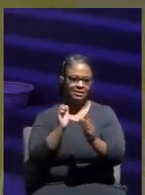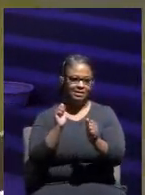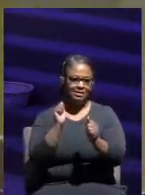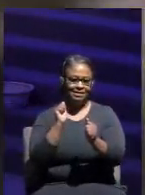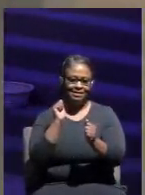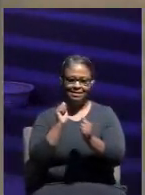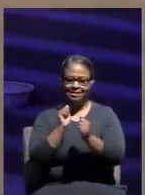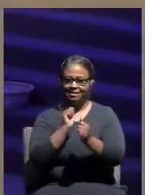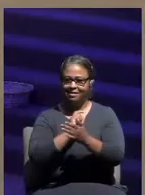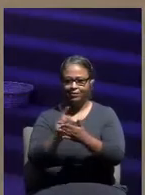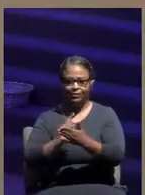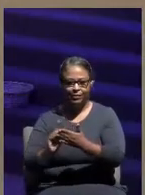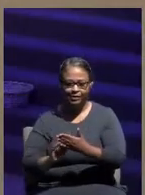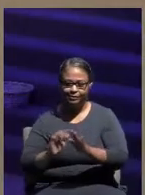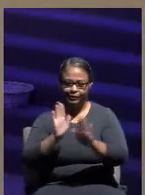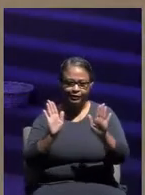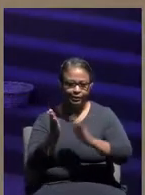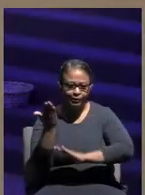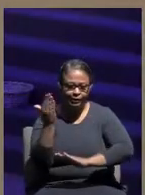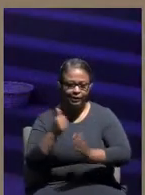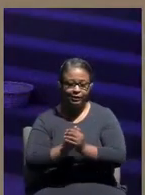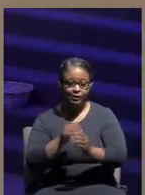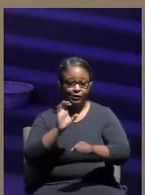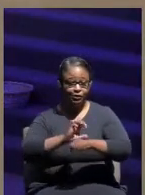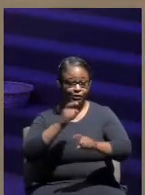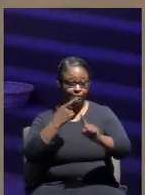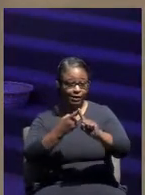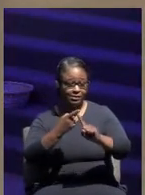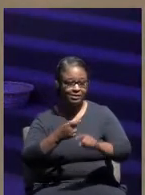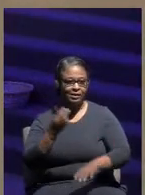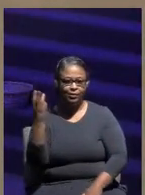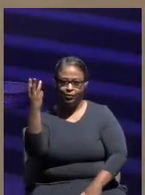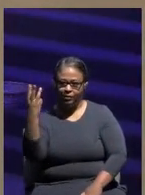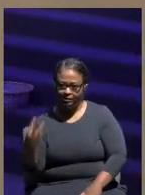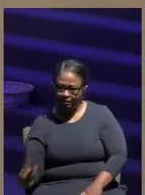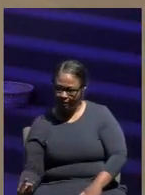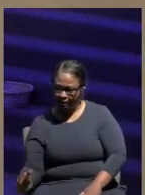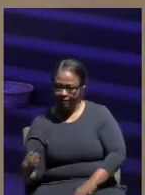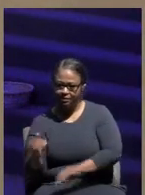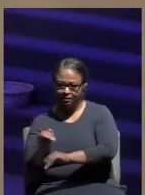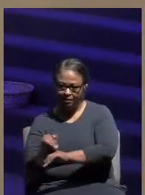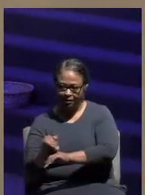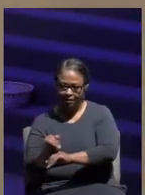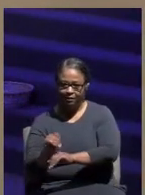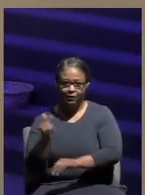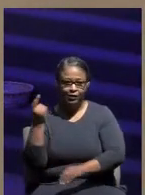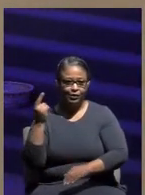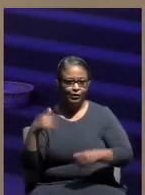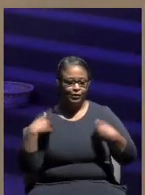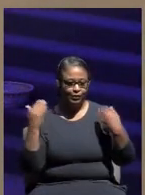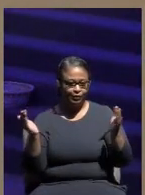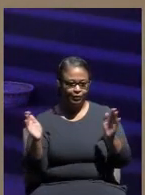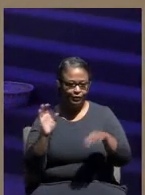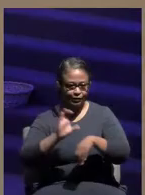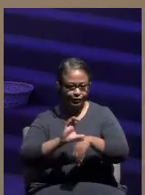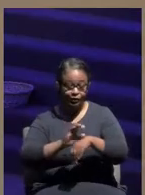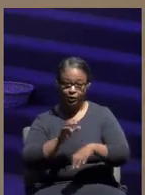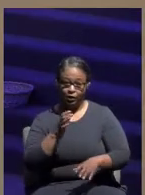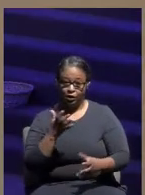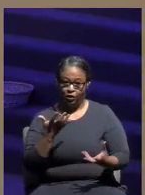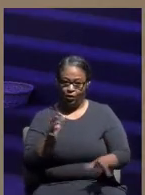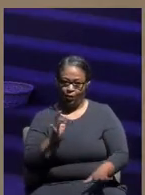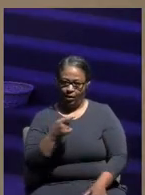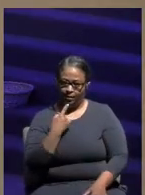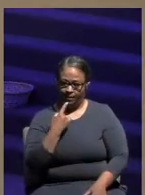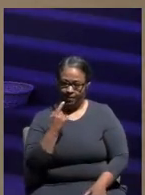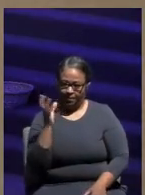single Sunday morning during Church Plus. They also meet here every Wednesday night for our youth service. You don't want to miss it. If you